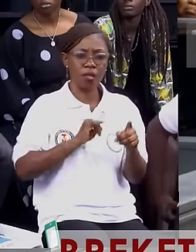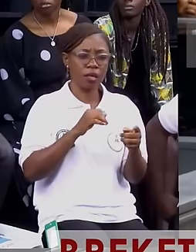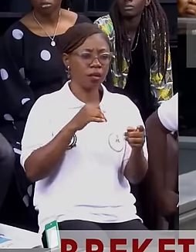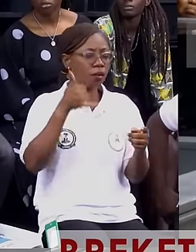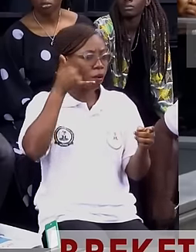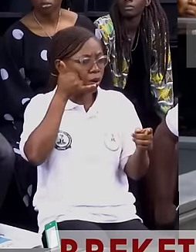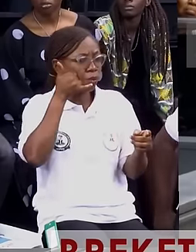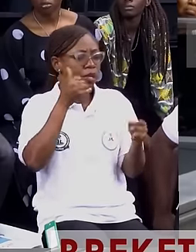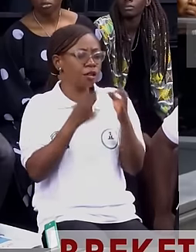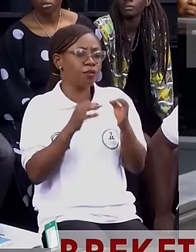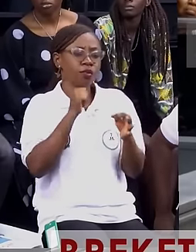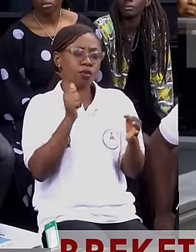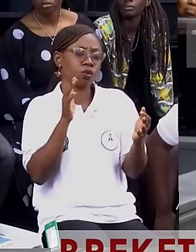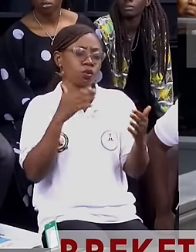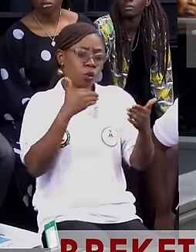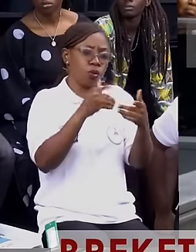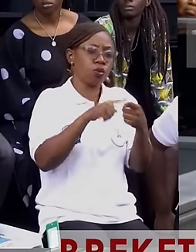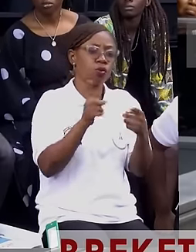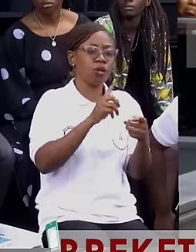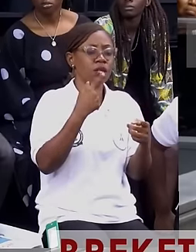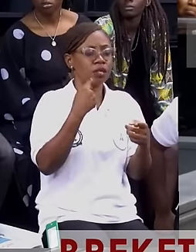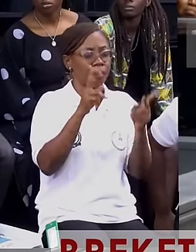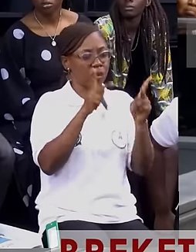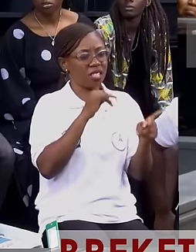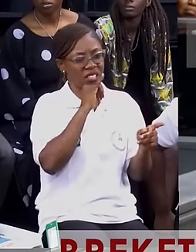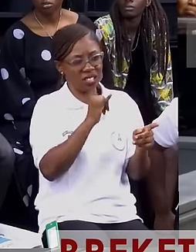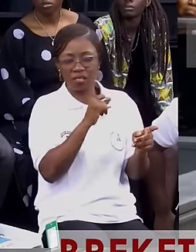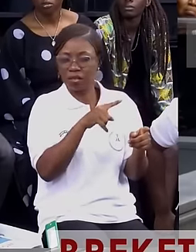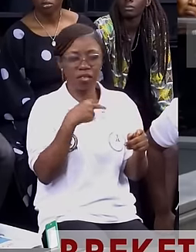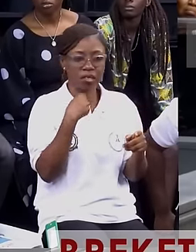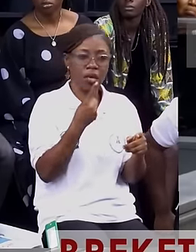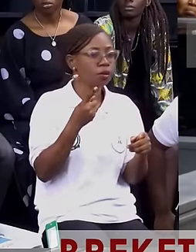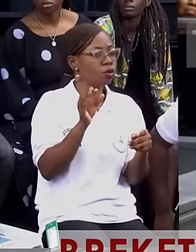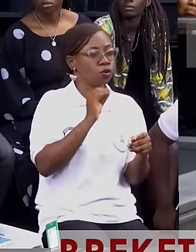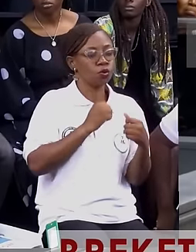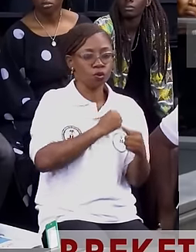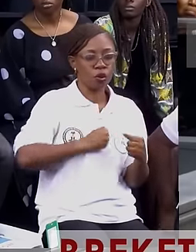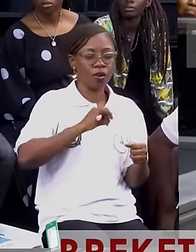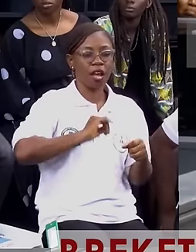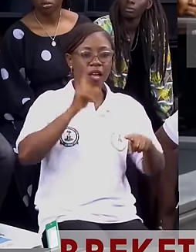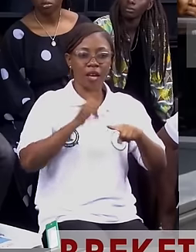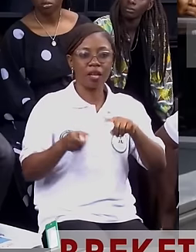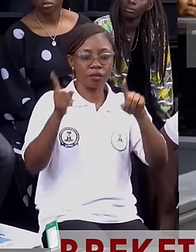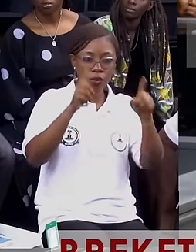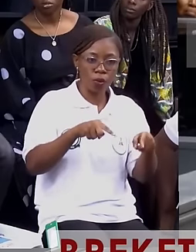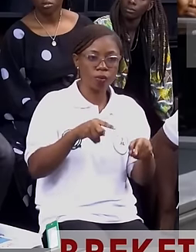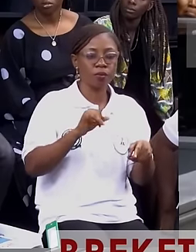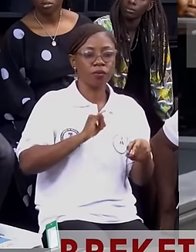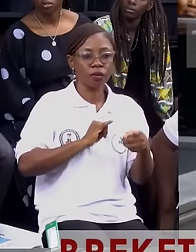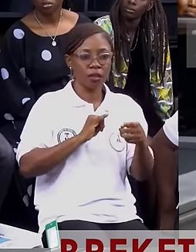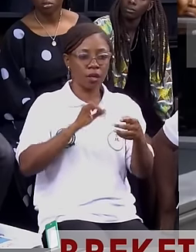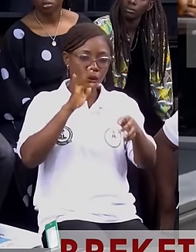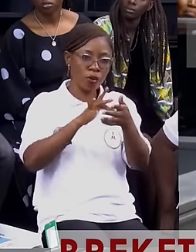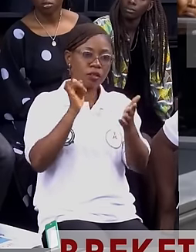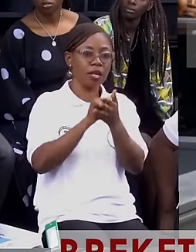if he's not close to where the person is, you now said, oh, sorry, I can't come, book another ride. So he dialed that number